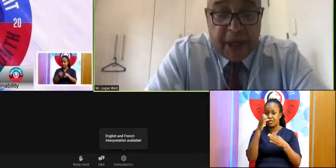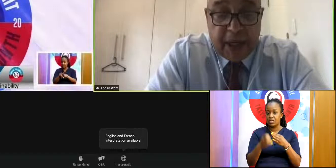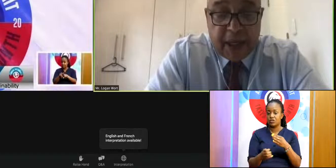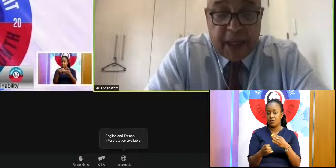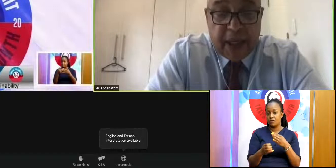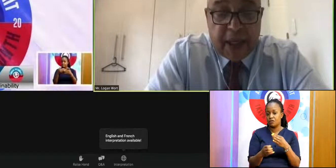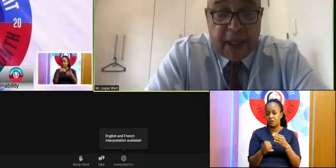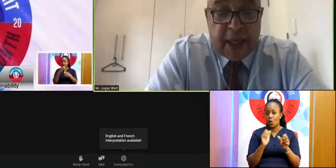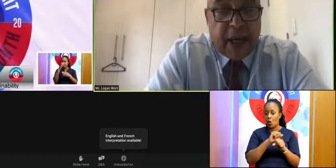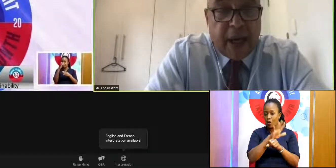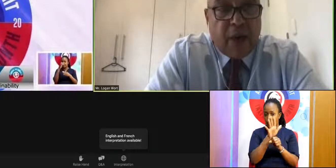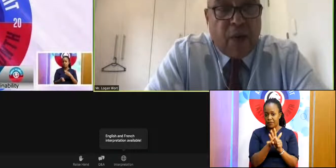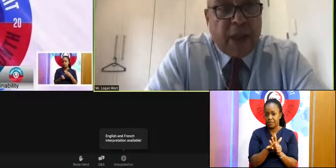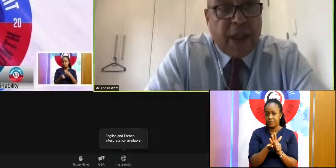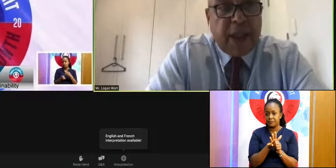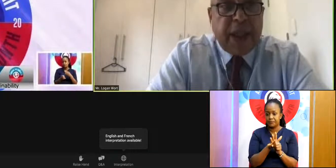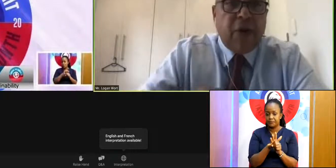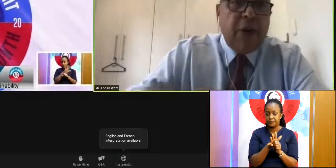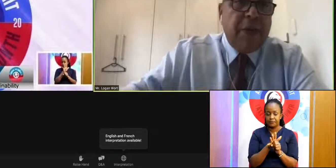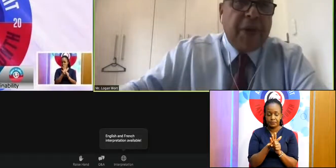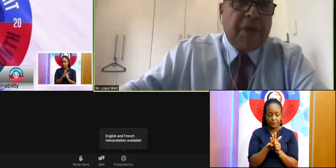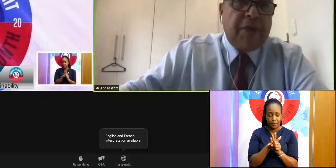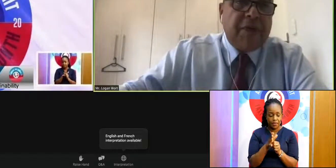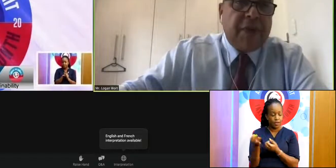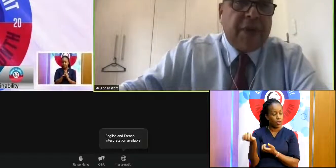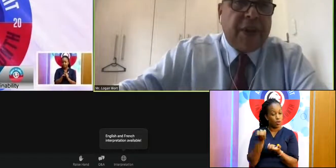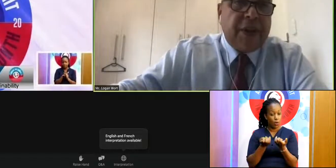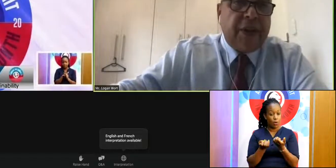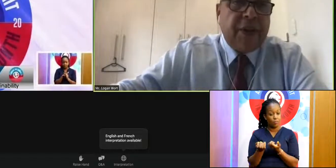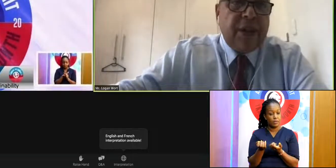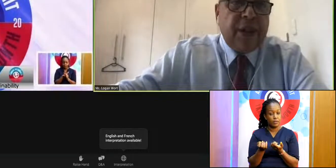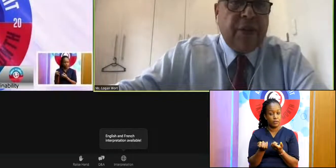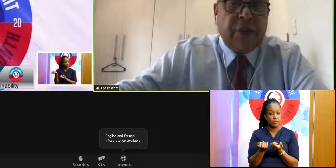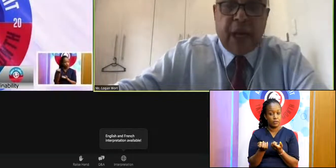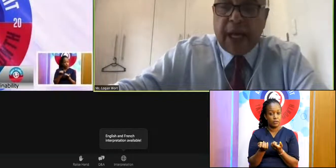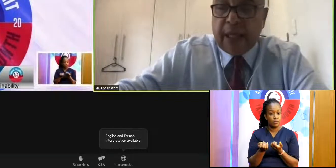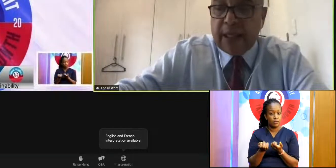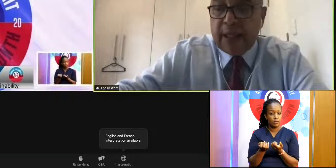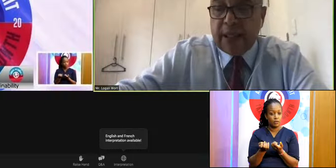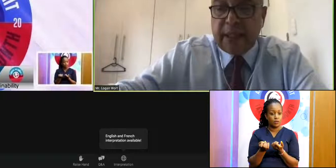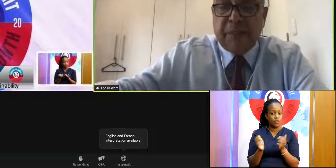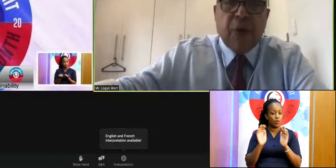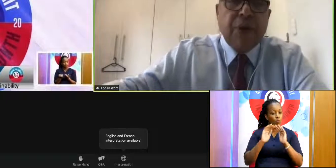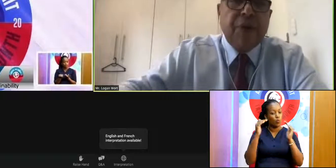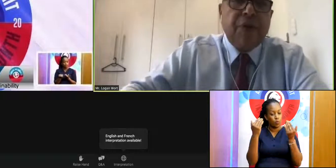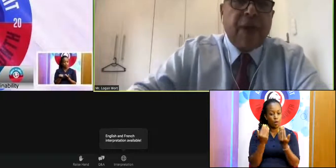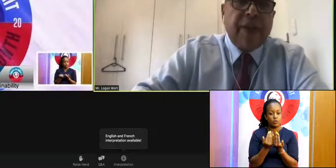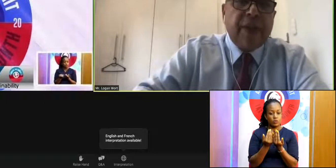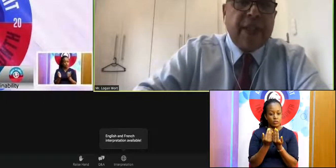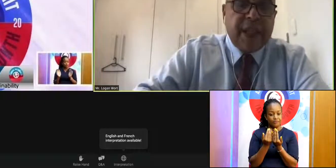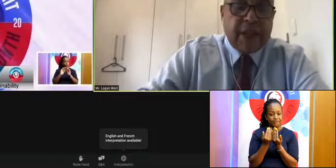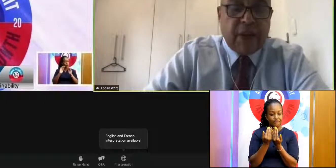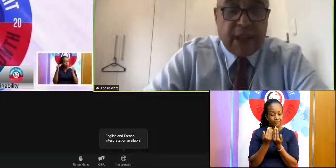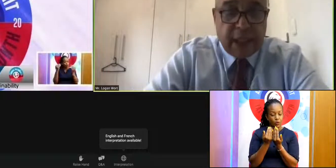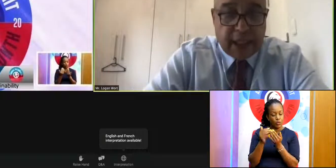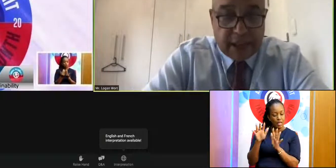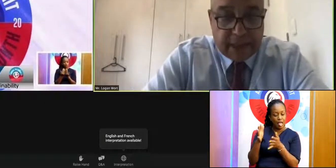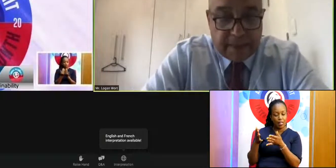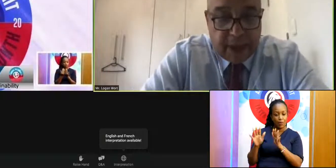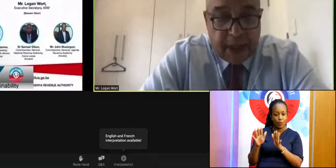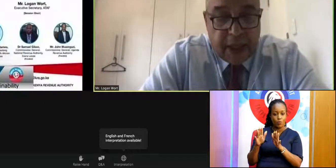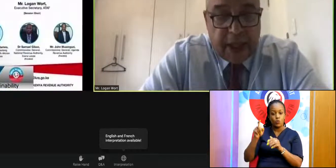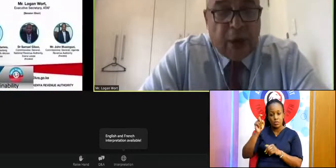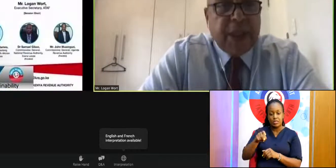pandemic, what did the economy of the continent look like? And it's important to look at this in that